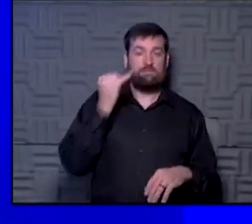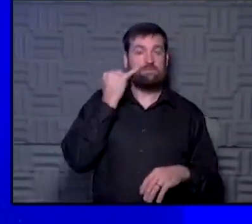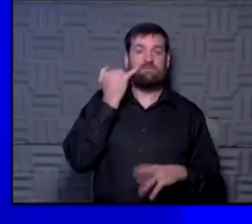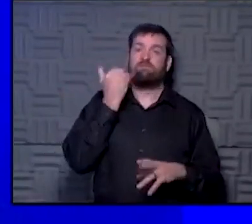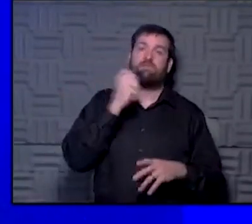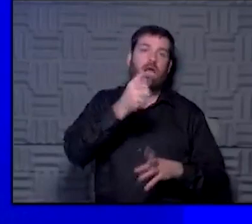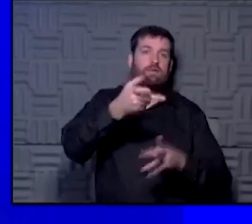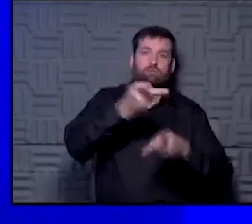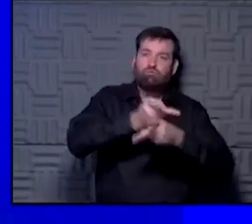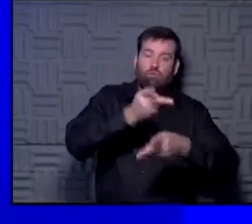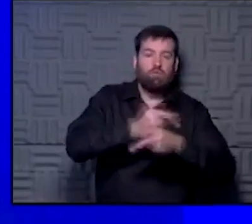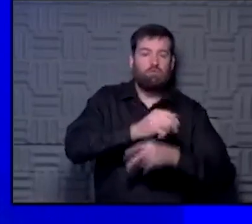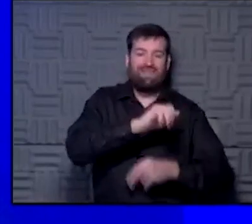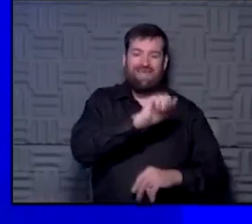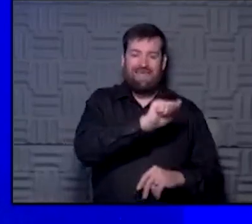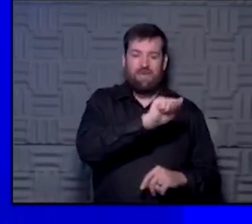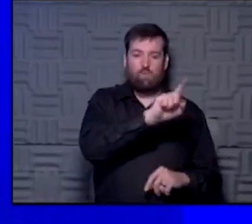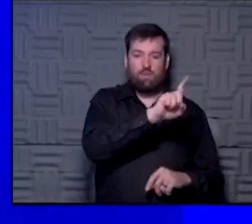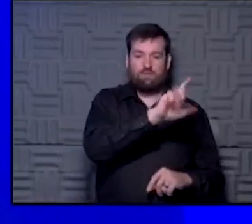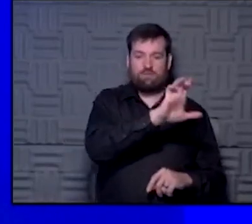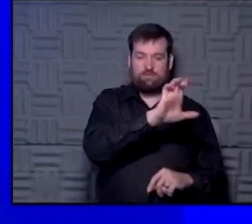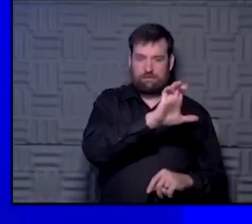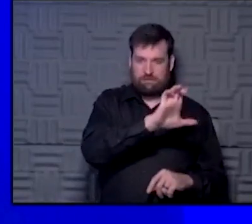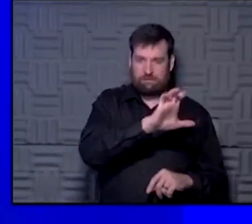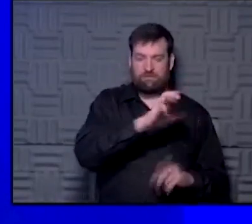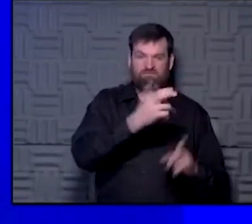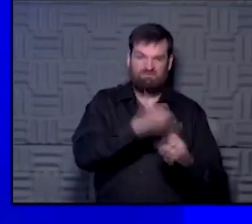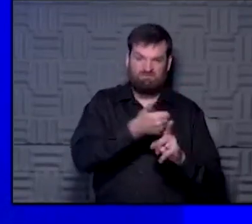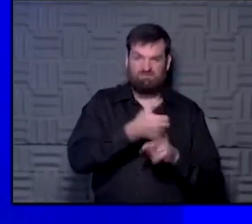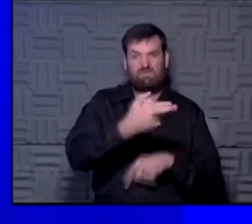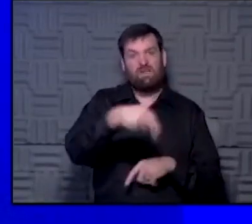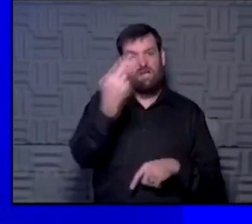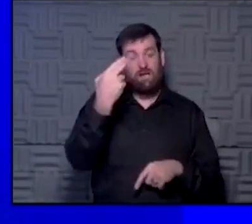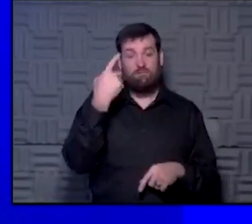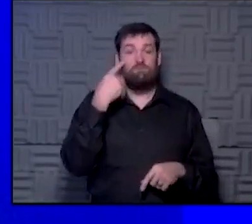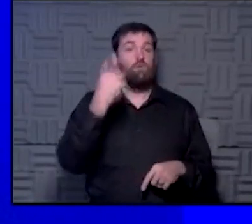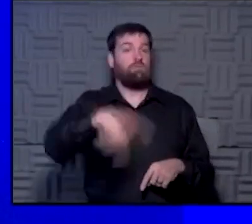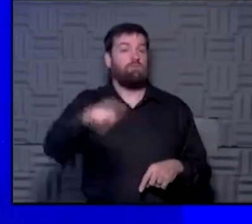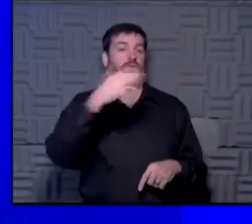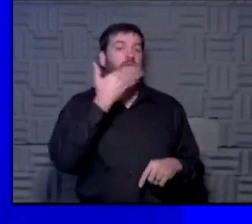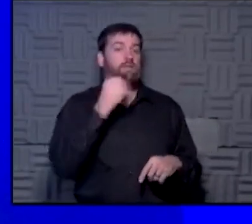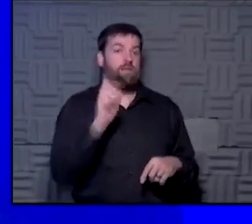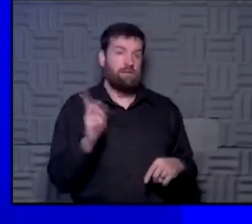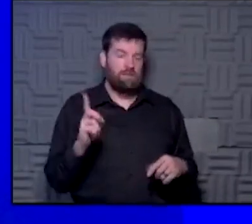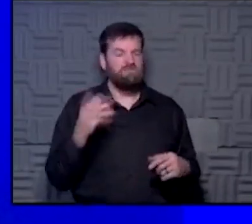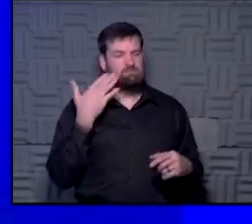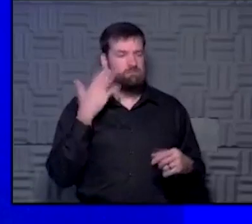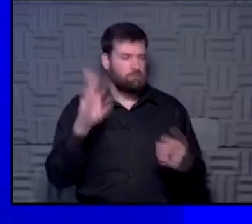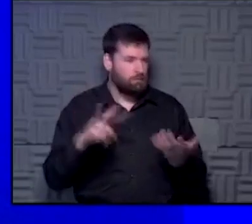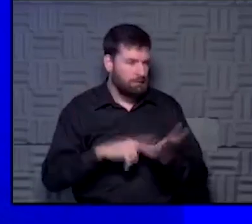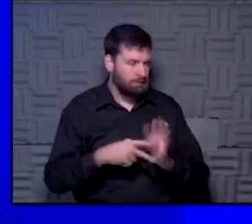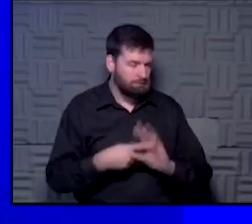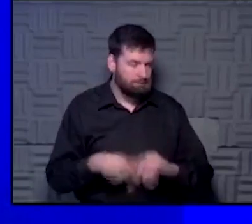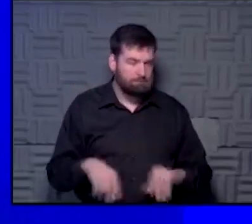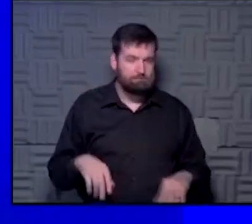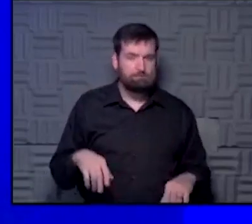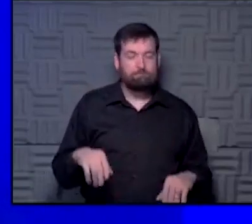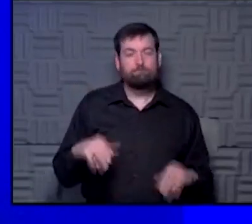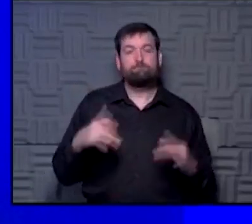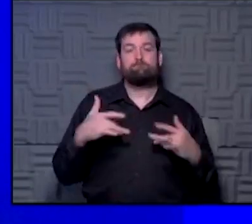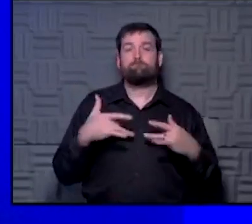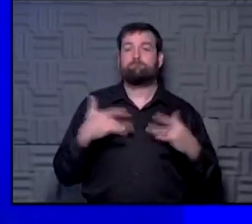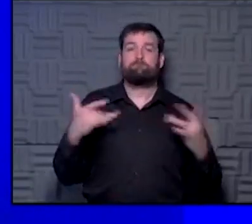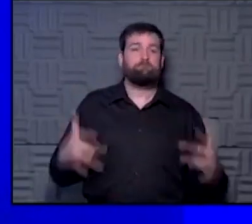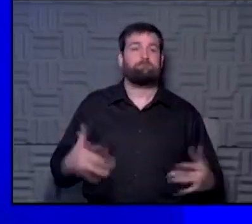not controlled, if their A1C, their hemoglobin A1C is high, and for you diabetics, you probably know what that is. In